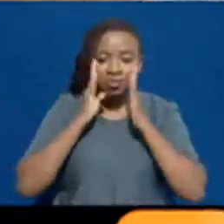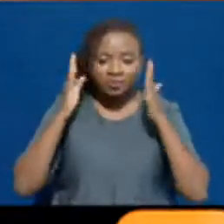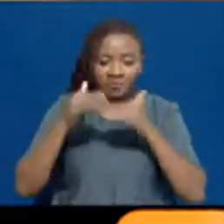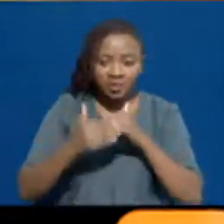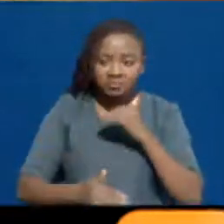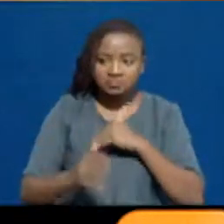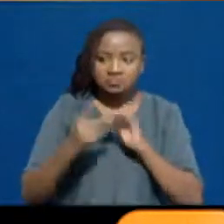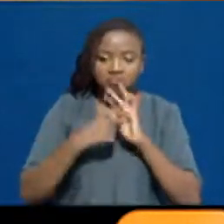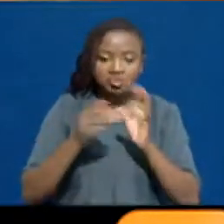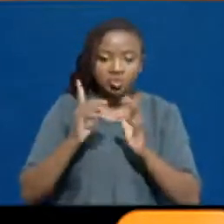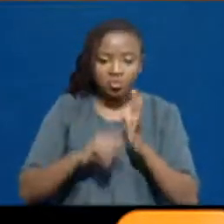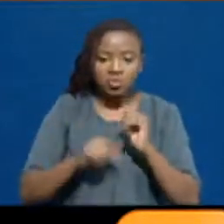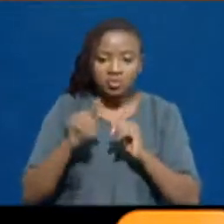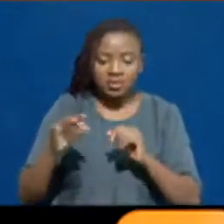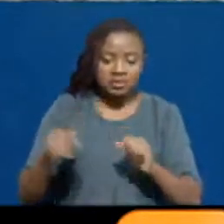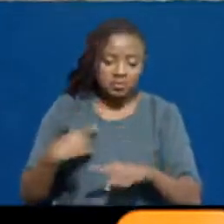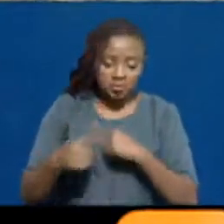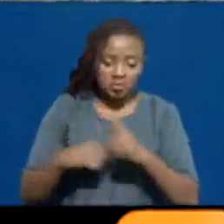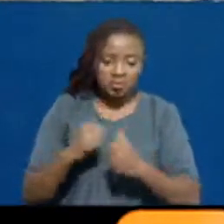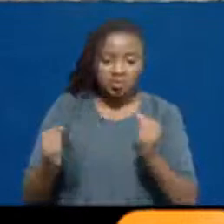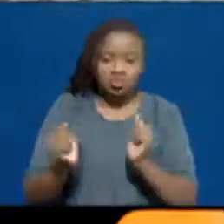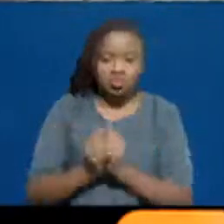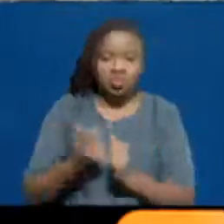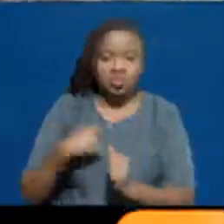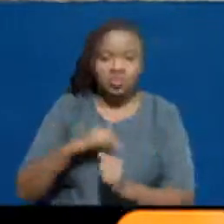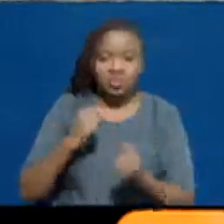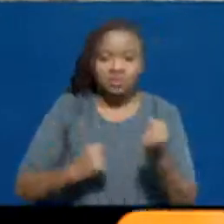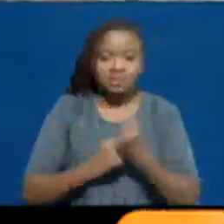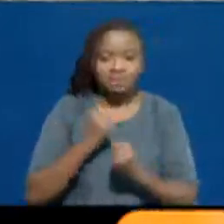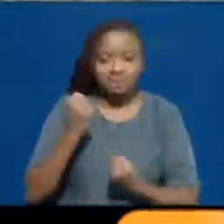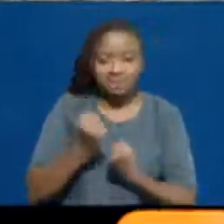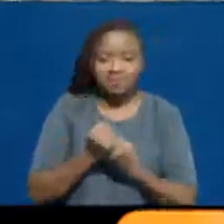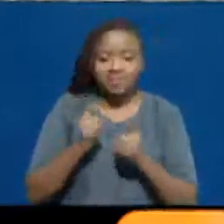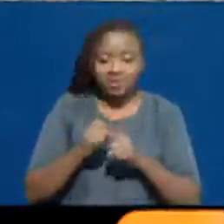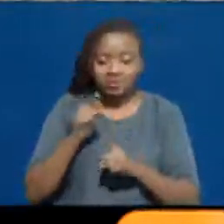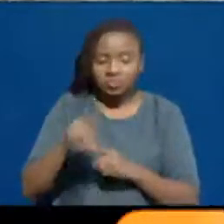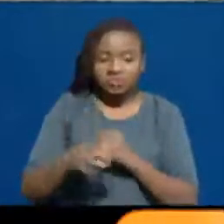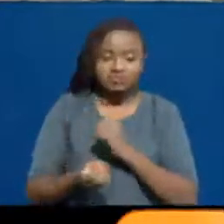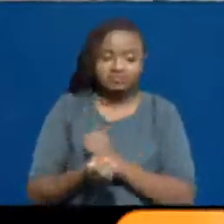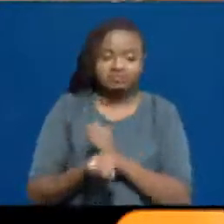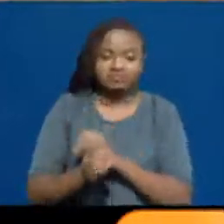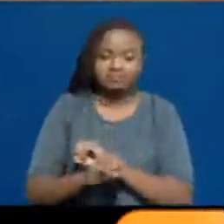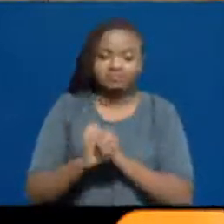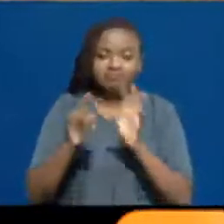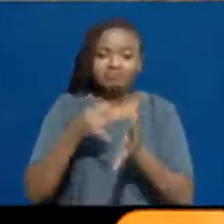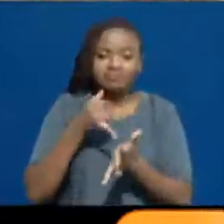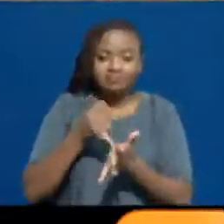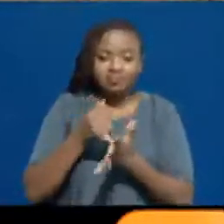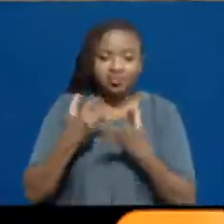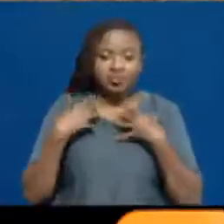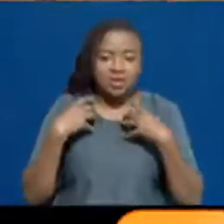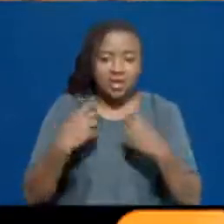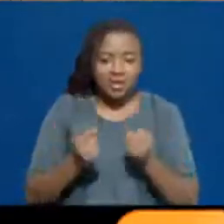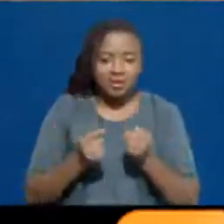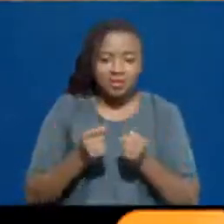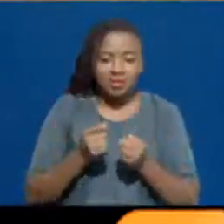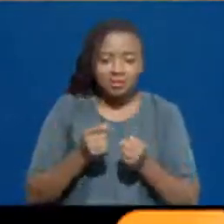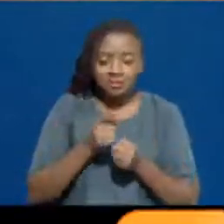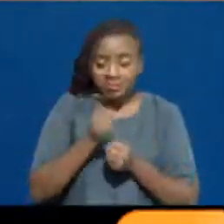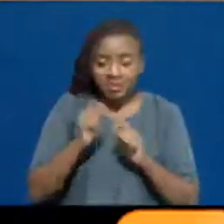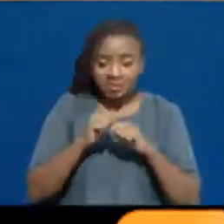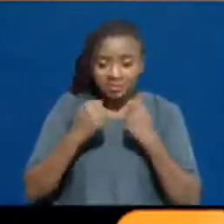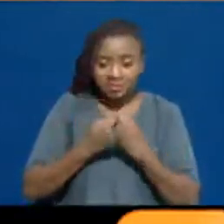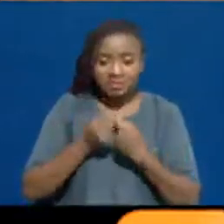this is likely to stay with us for a while, and that is how they break down, including health surge teams that will now have